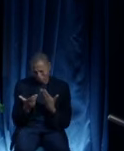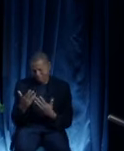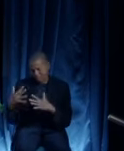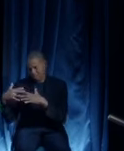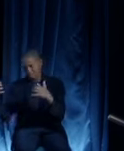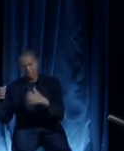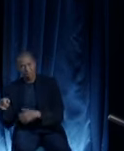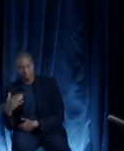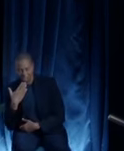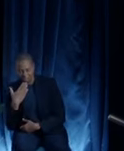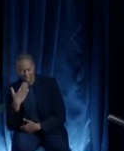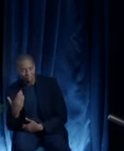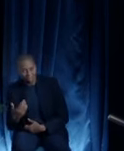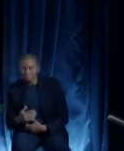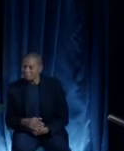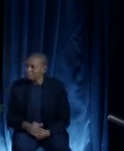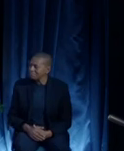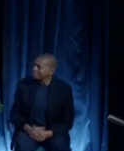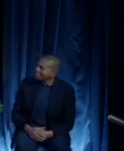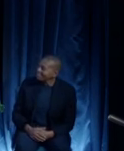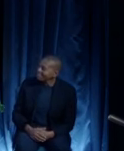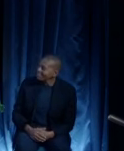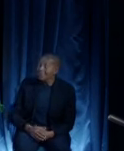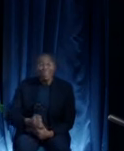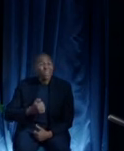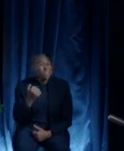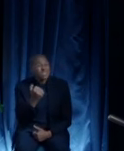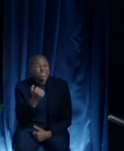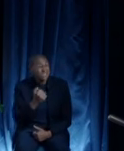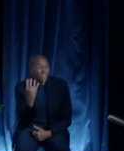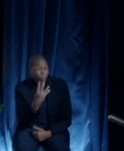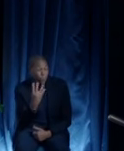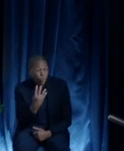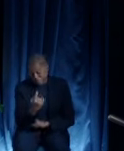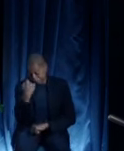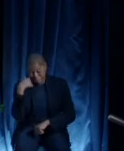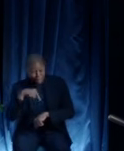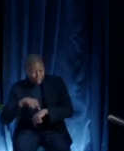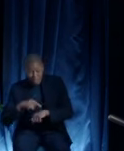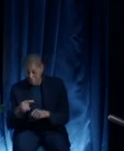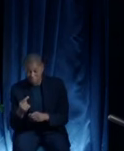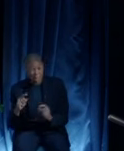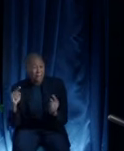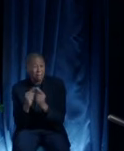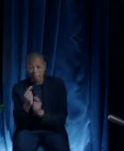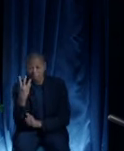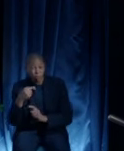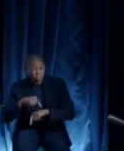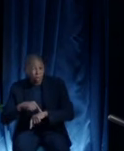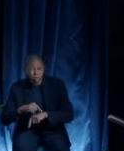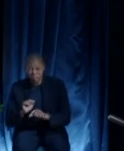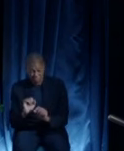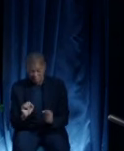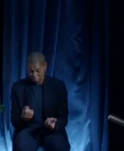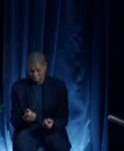And especially, I mean, under James I, like from 1614, Parliament wasn't even met for 7 years, so there's not even, I mean, that's a long time for there to be no